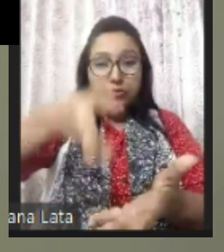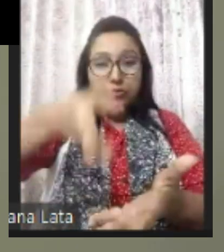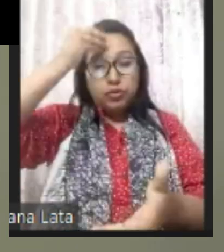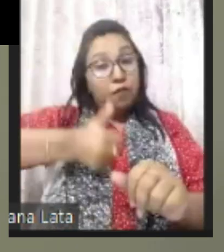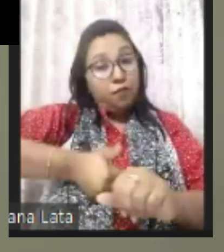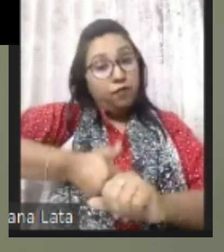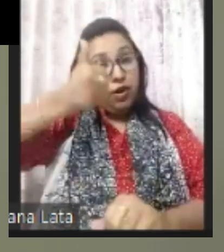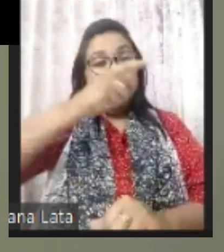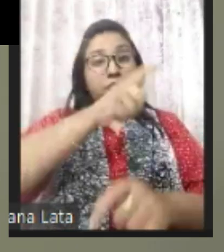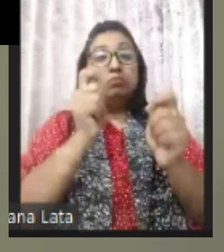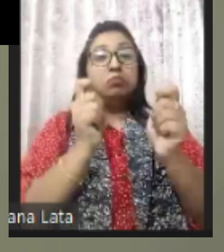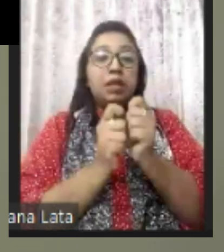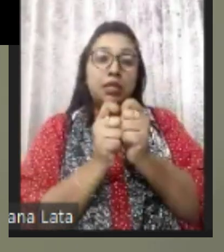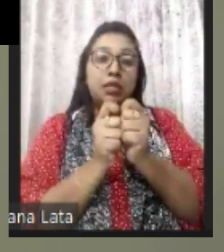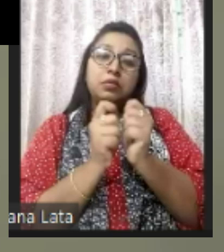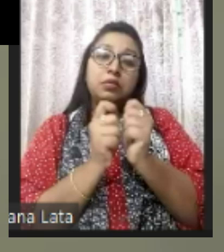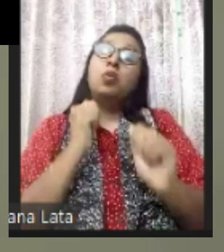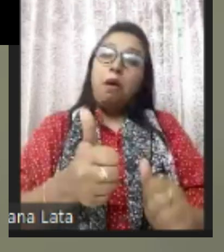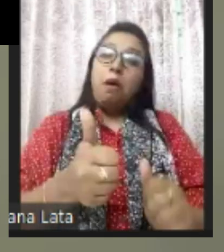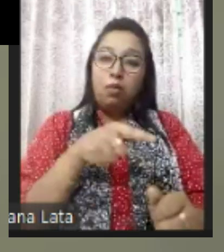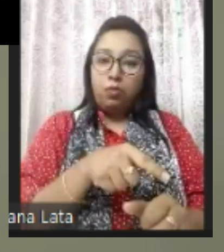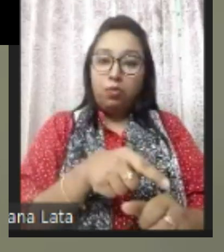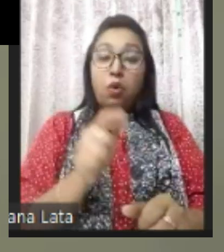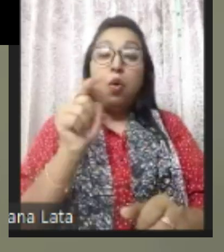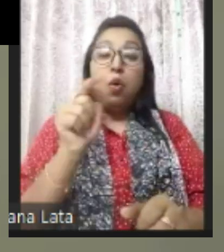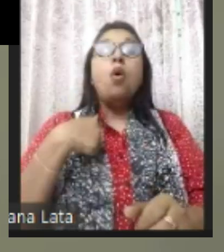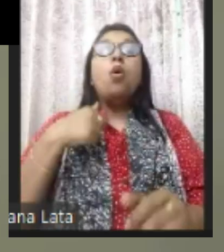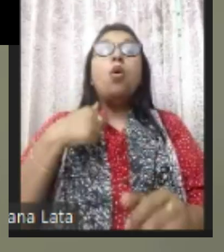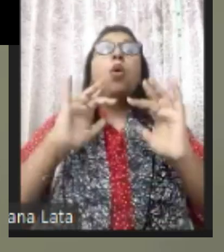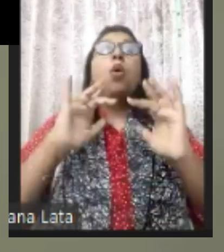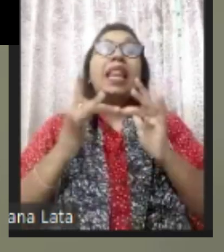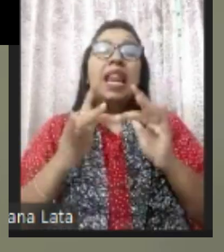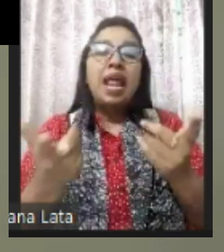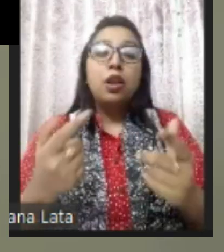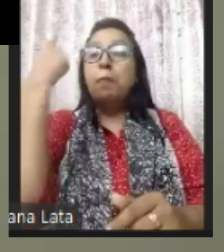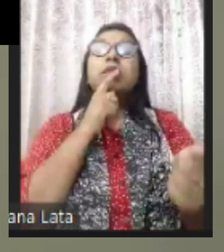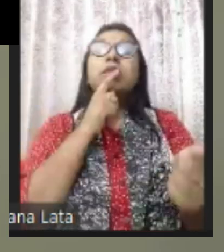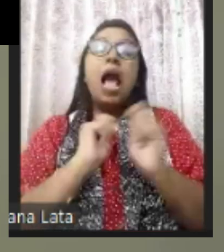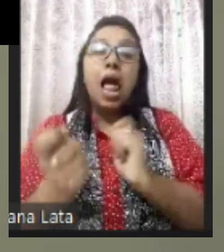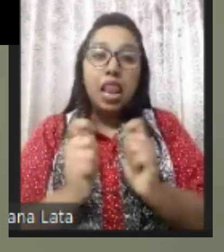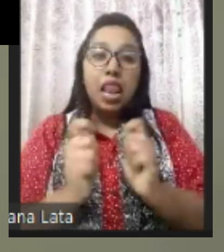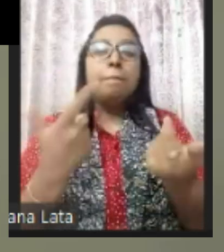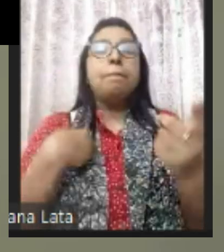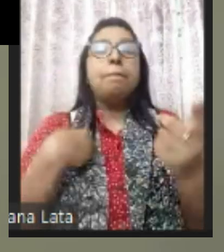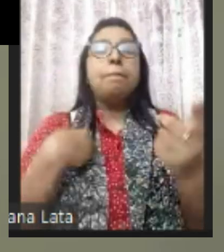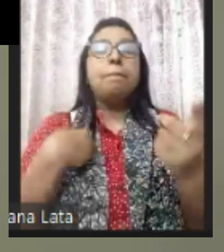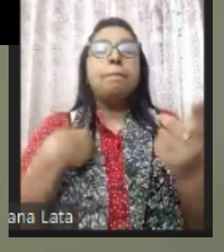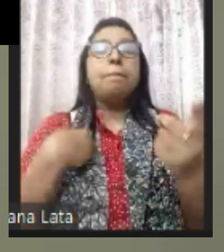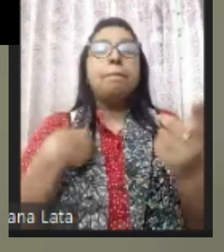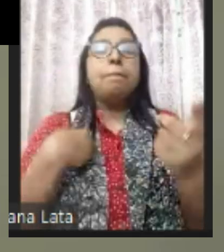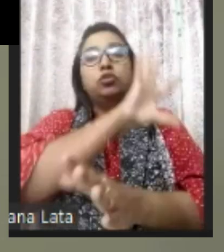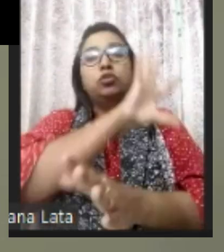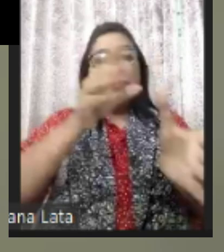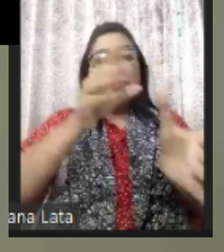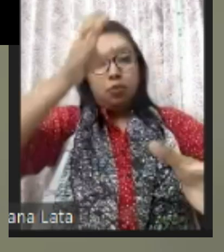strong understanding and involvement in general internet and telecommunications on public affairs, operational, legislative, and regulatory issues.